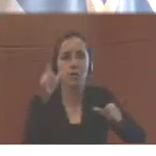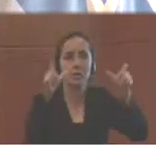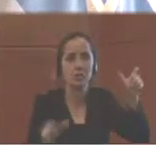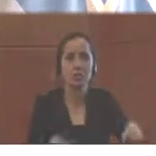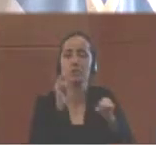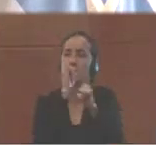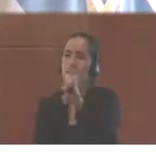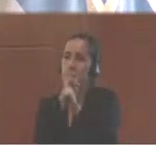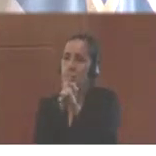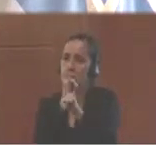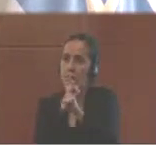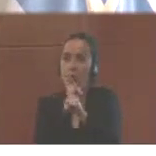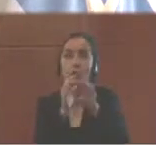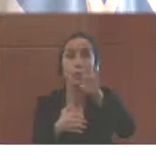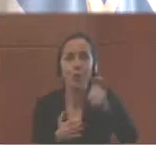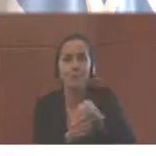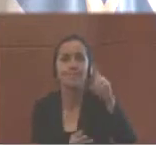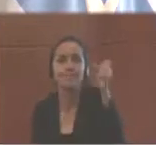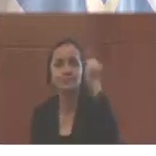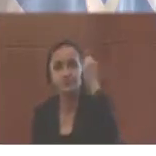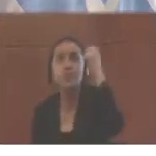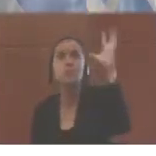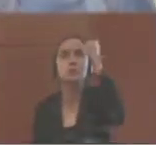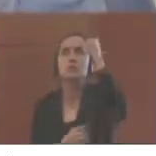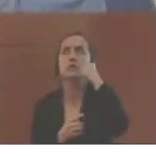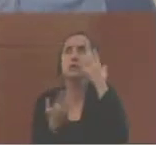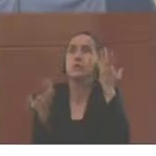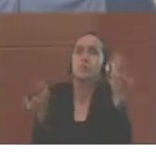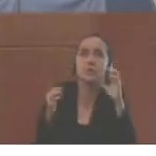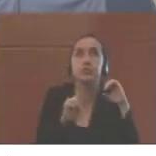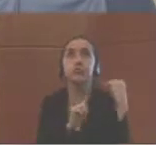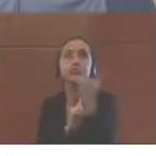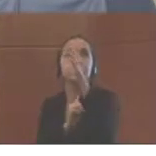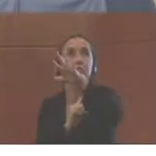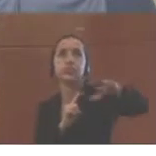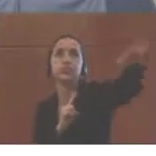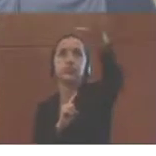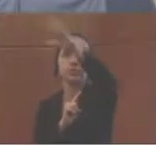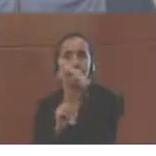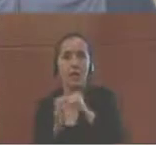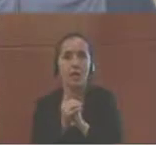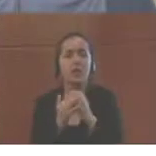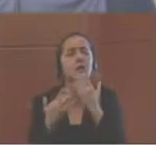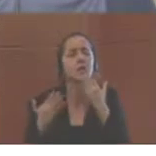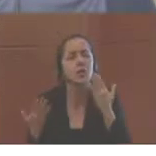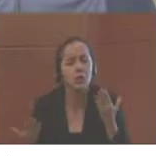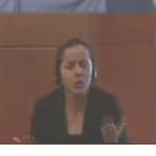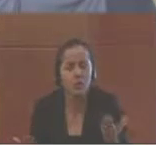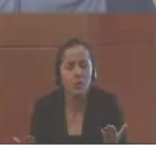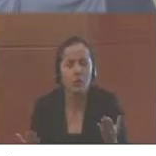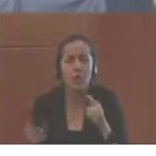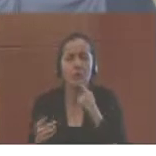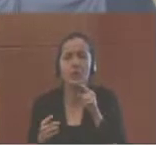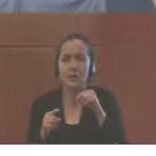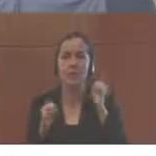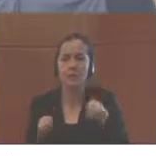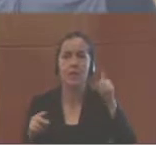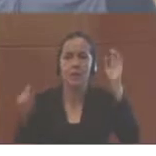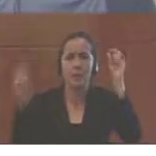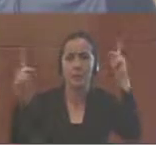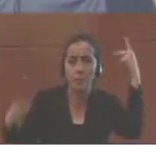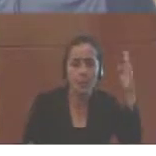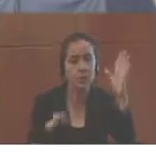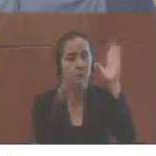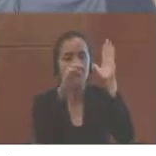institutions will be more resistant and better prepared for climate change-caused disasters. After the adoption of